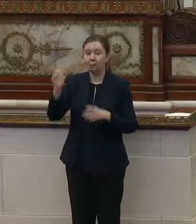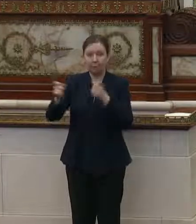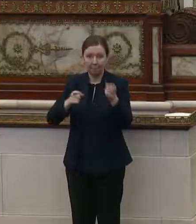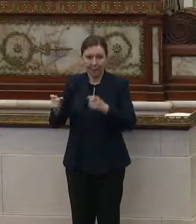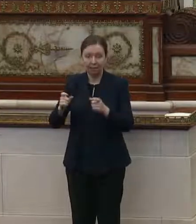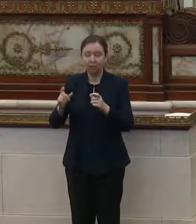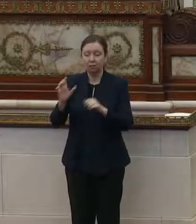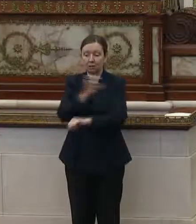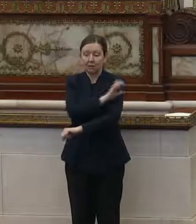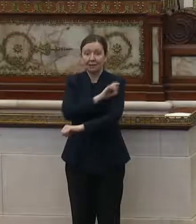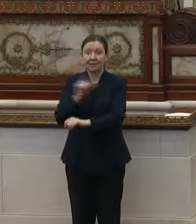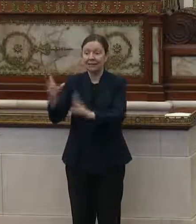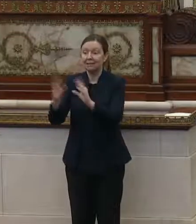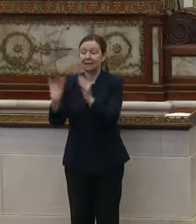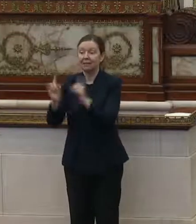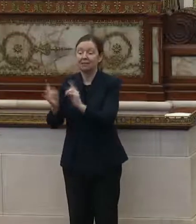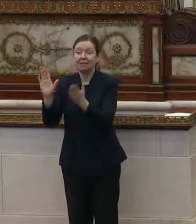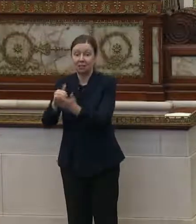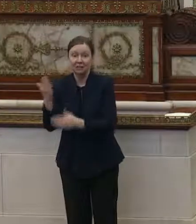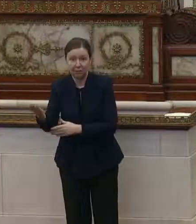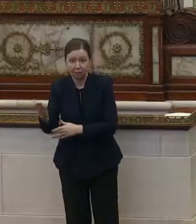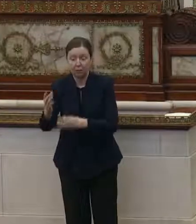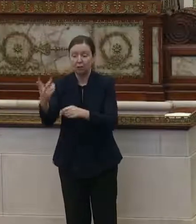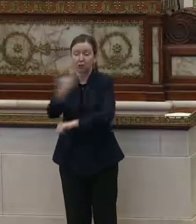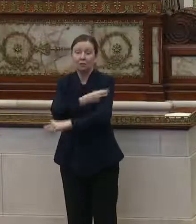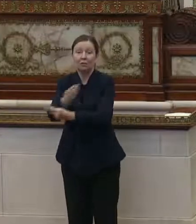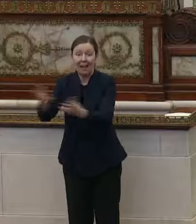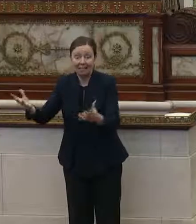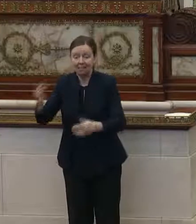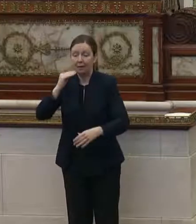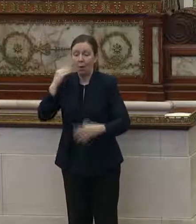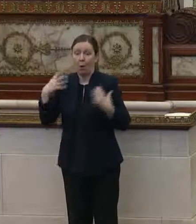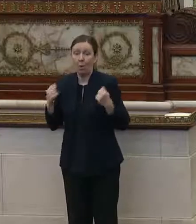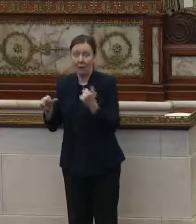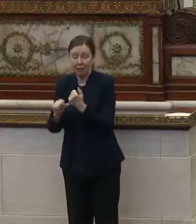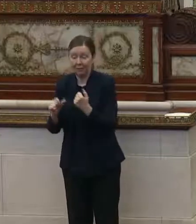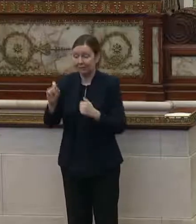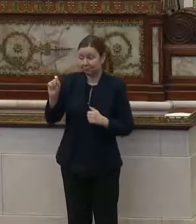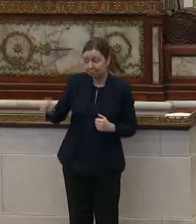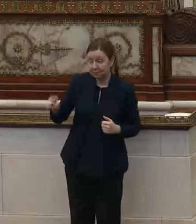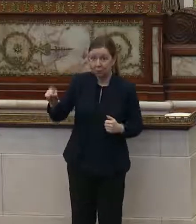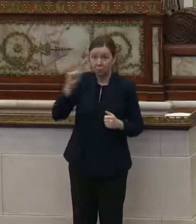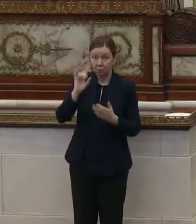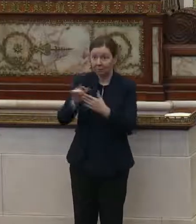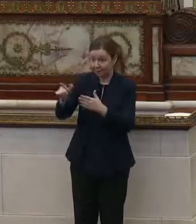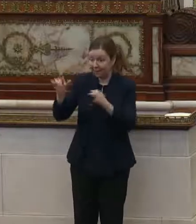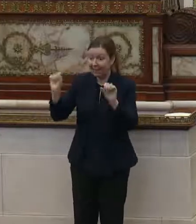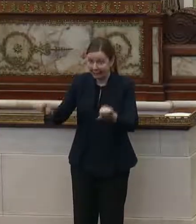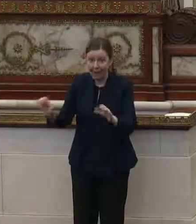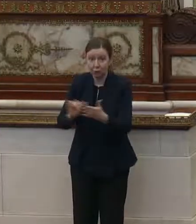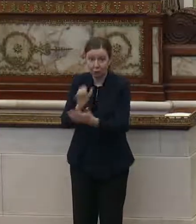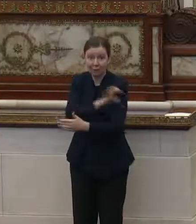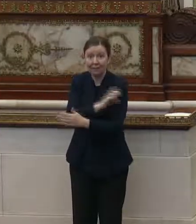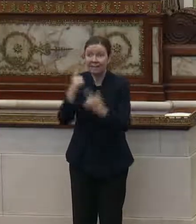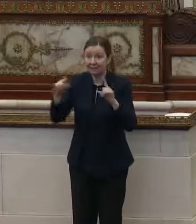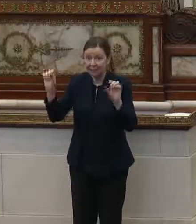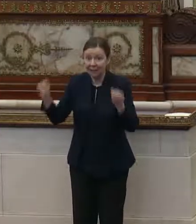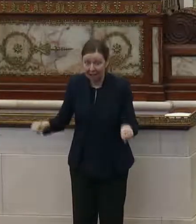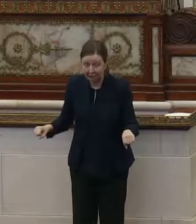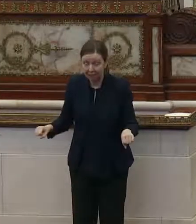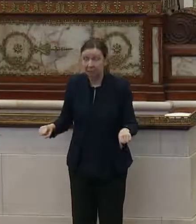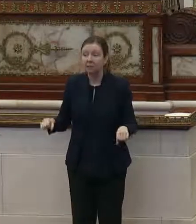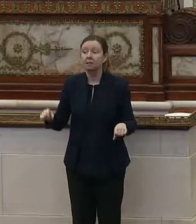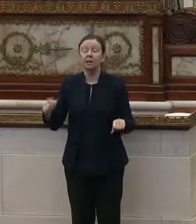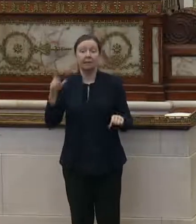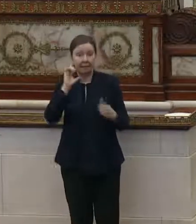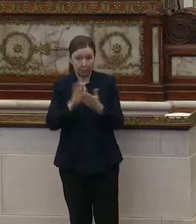convention center to vaccinate home health aides. I asked whether our team believed that the organization had the strength to conduct these clinics successfully. The team